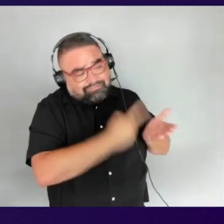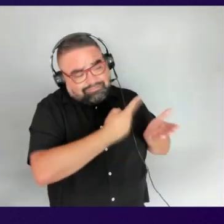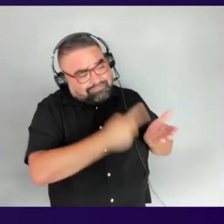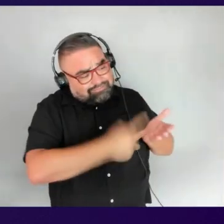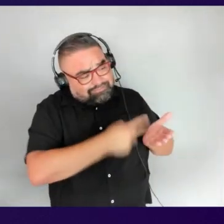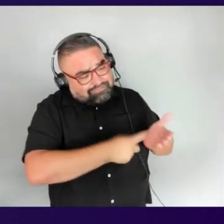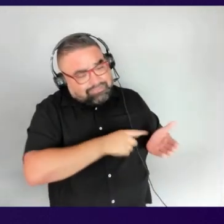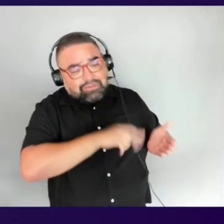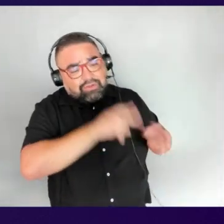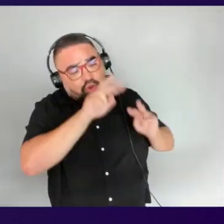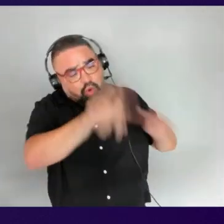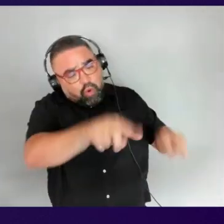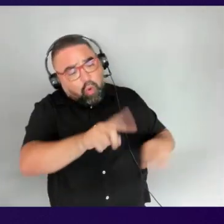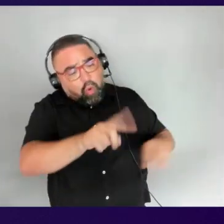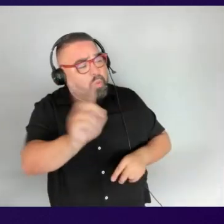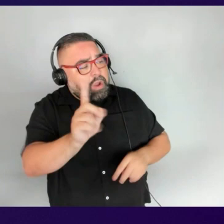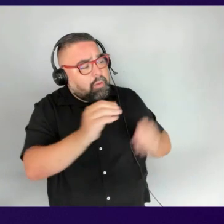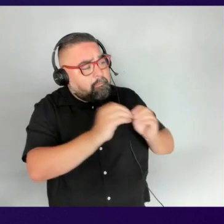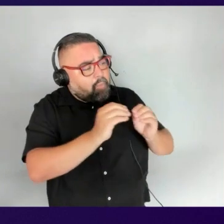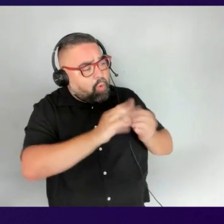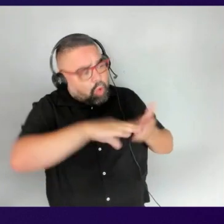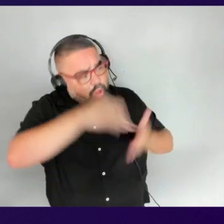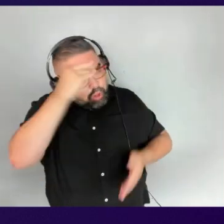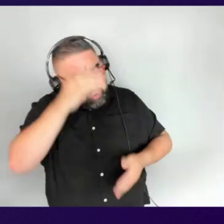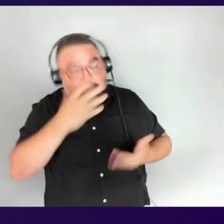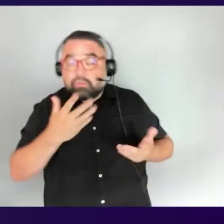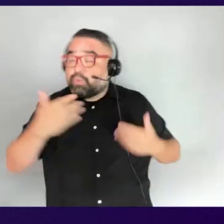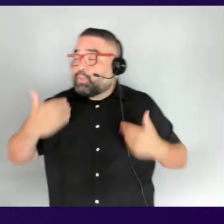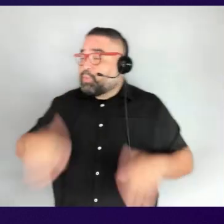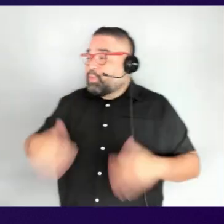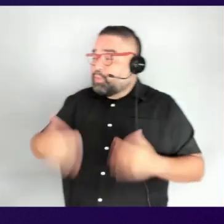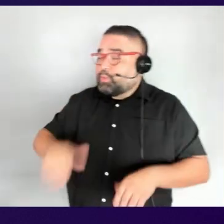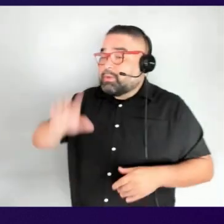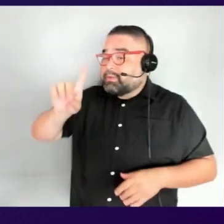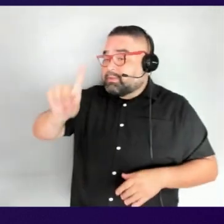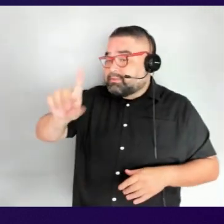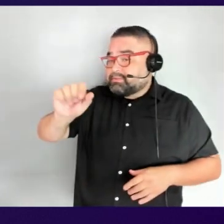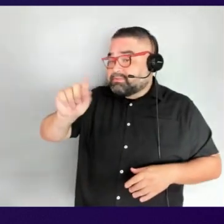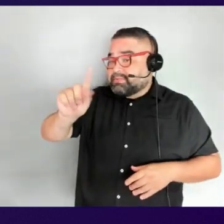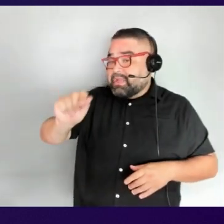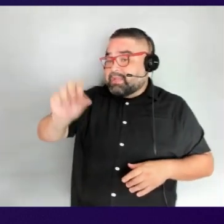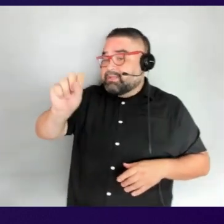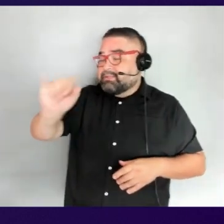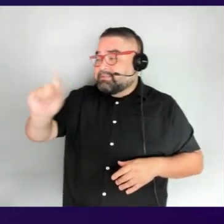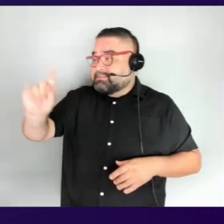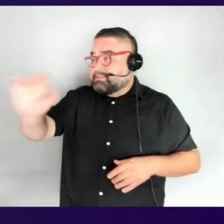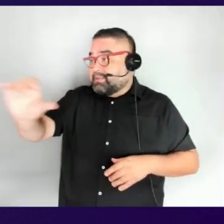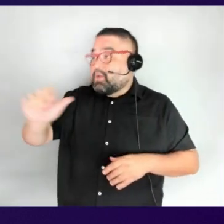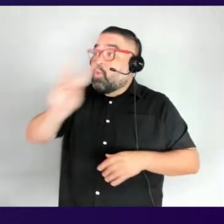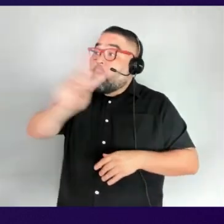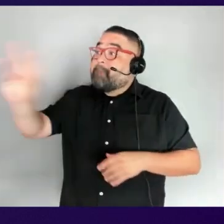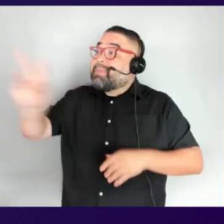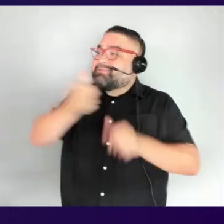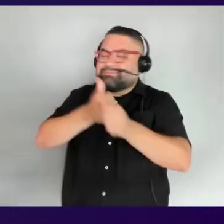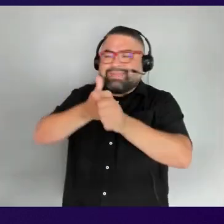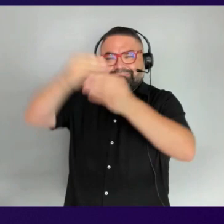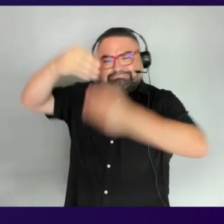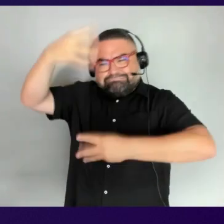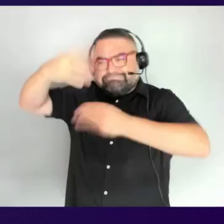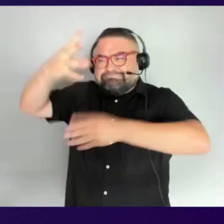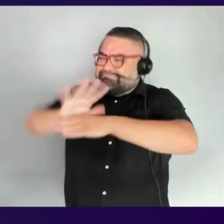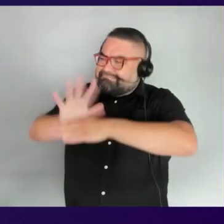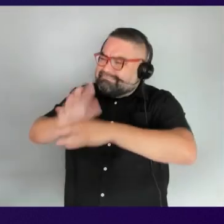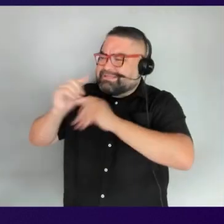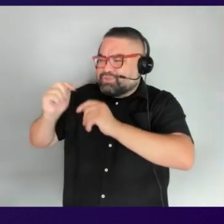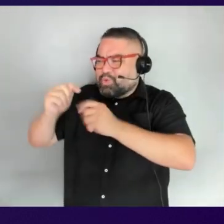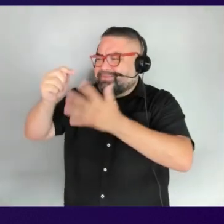more? Yeah, so our DataSync webpage has a wealth of information, blogs, videos, tutorials, etc. If you click on that QR